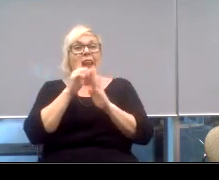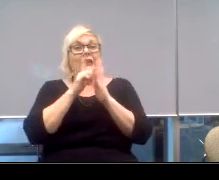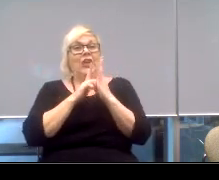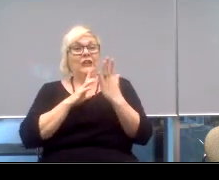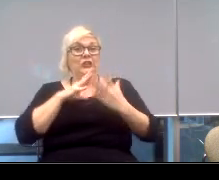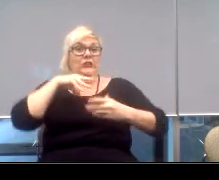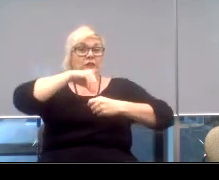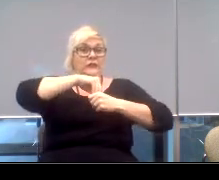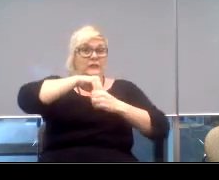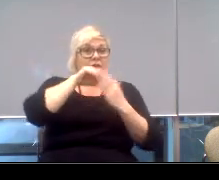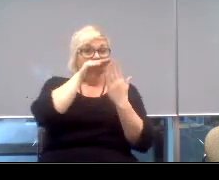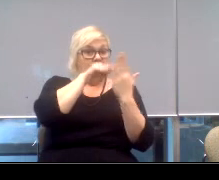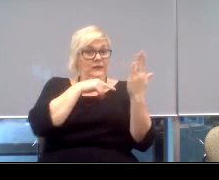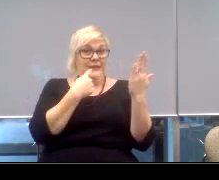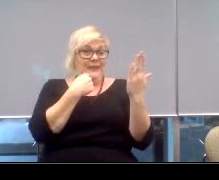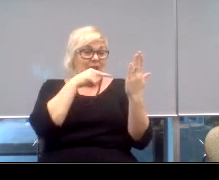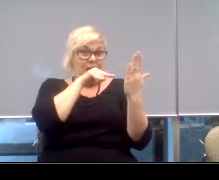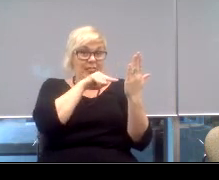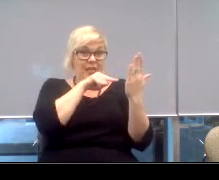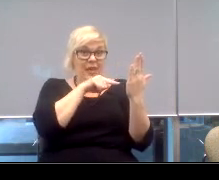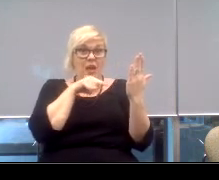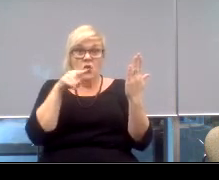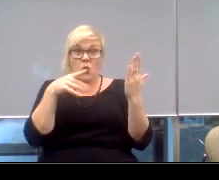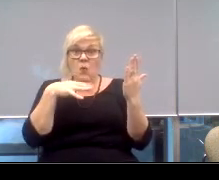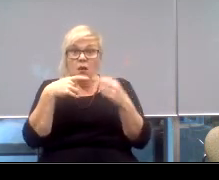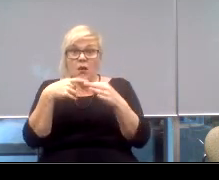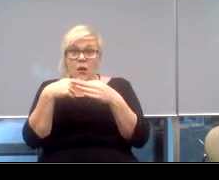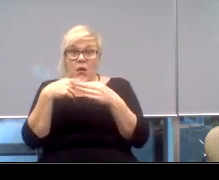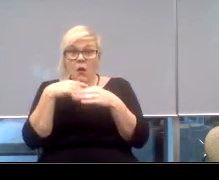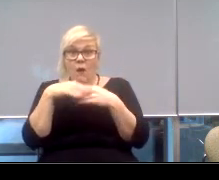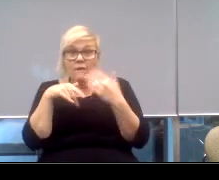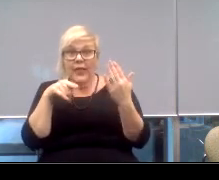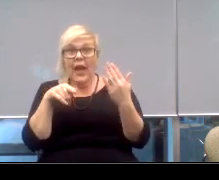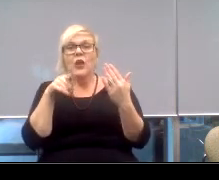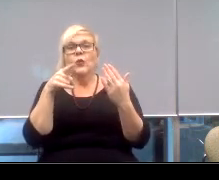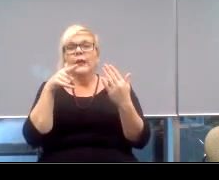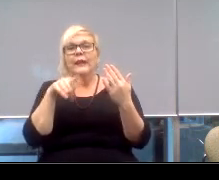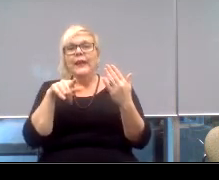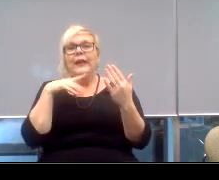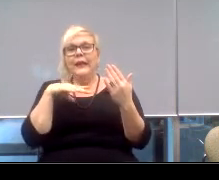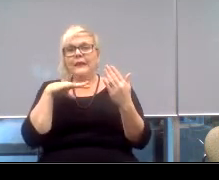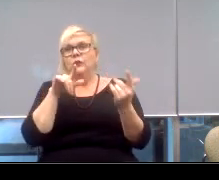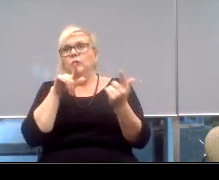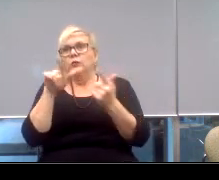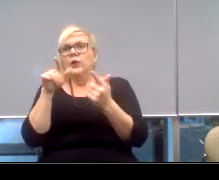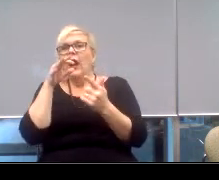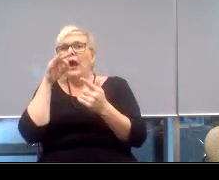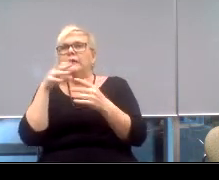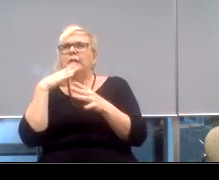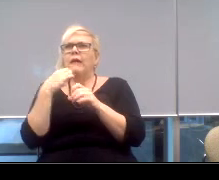debate with me about that at the question point, I'd suggest you need to put your questions to the current